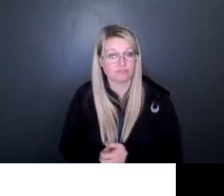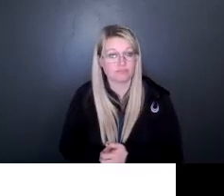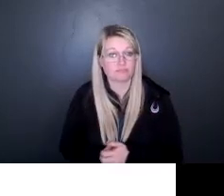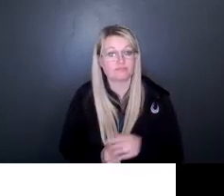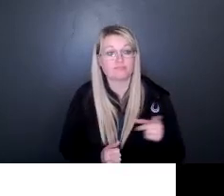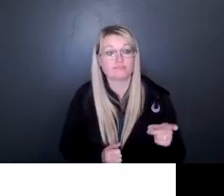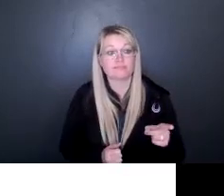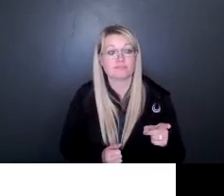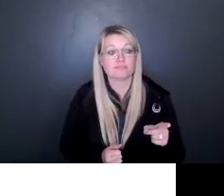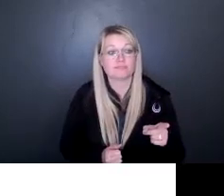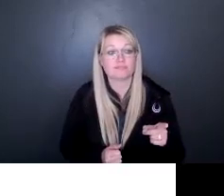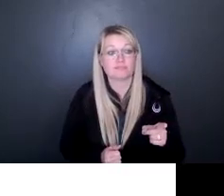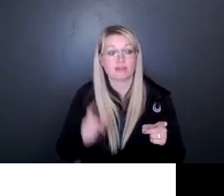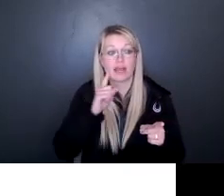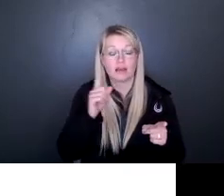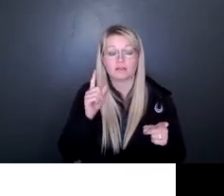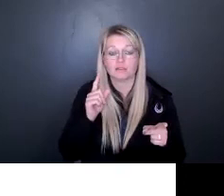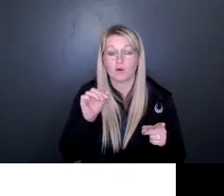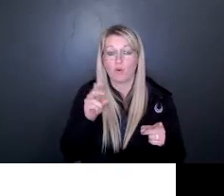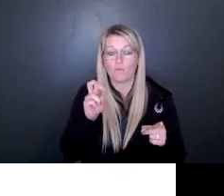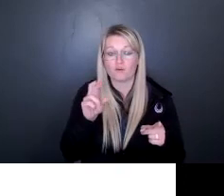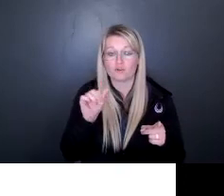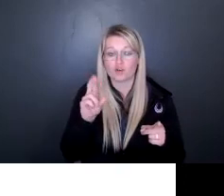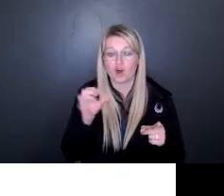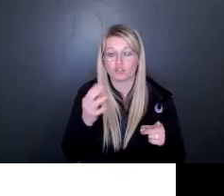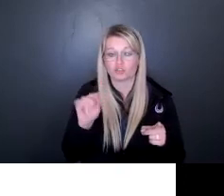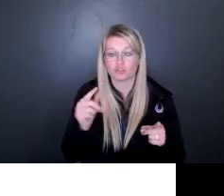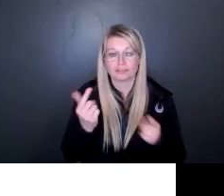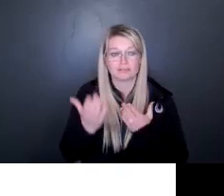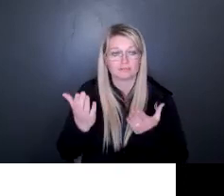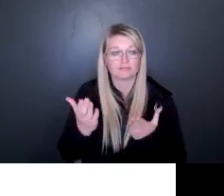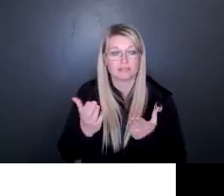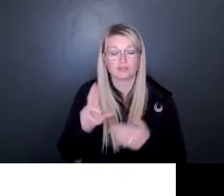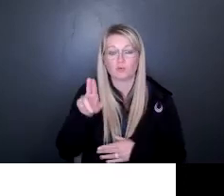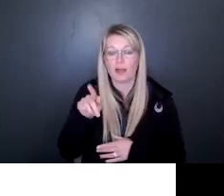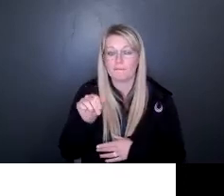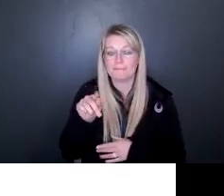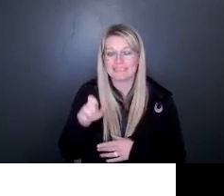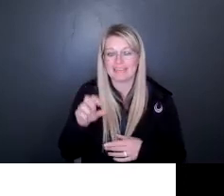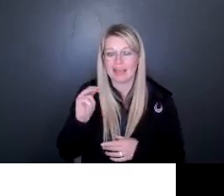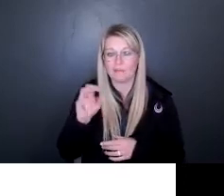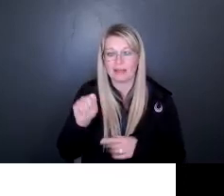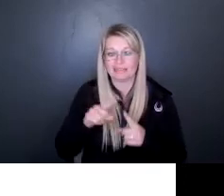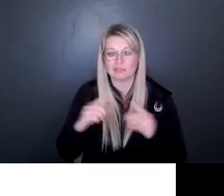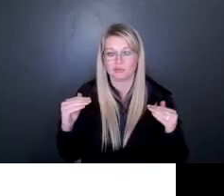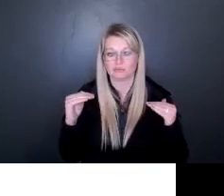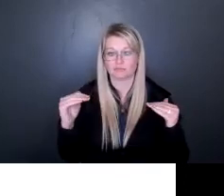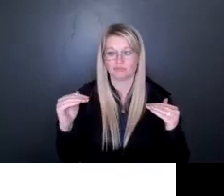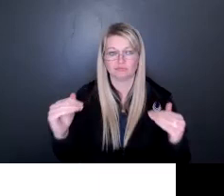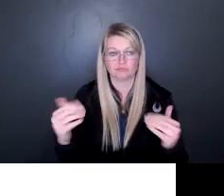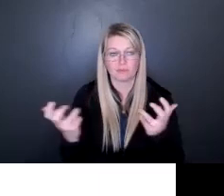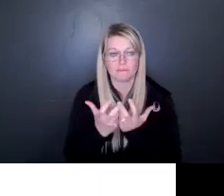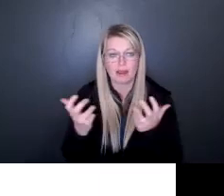Our overarching recommendations are first to update MS to align with international development and